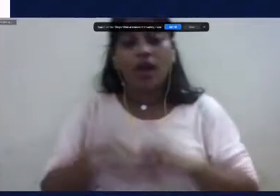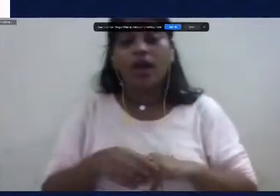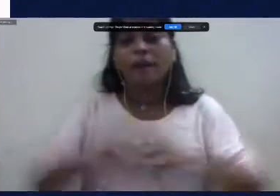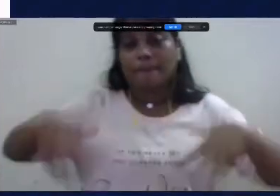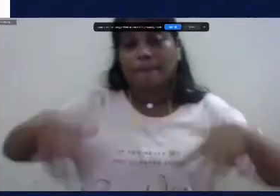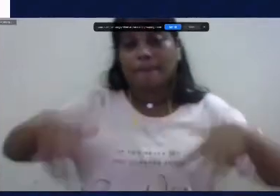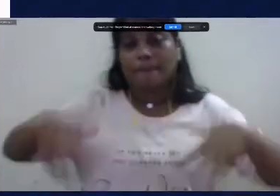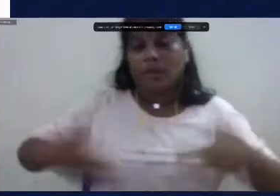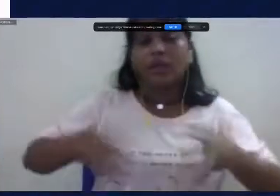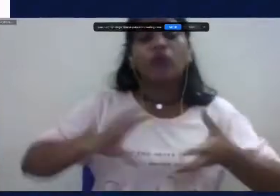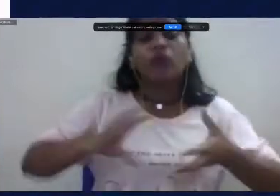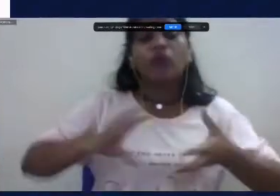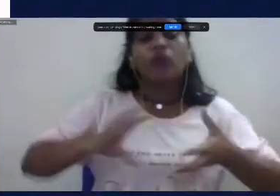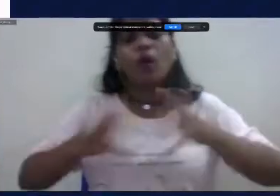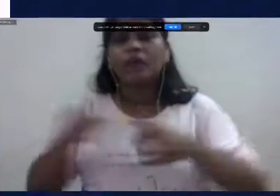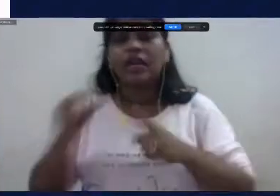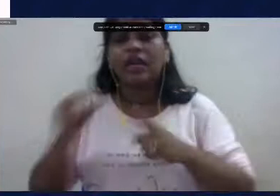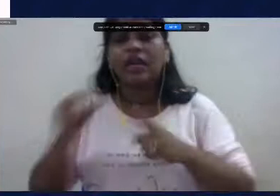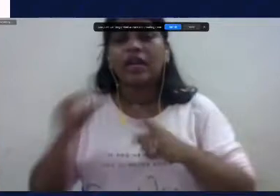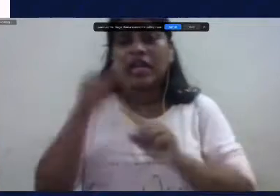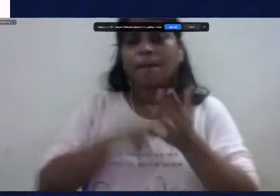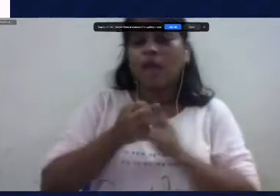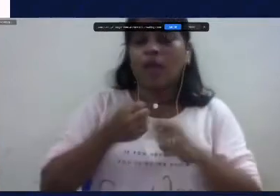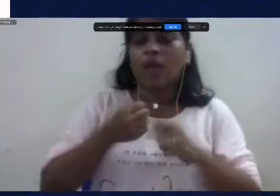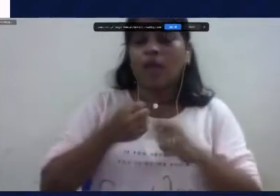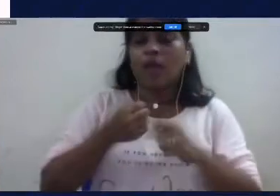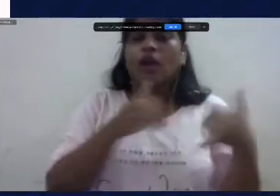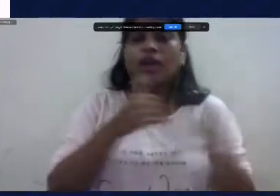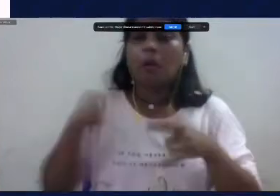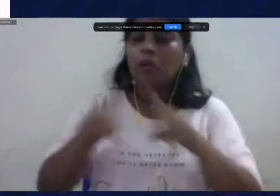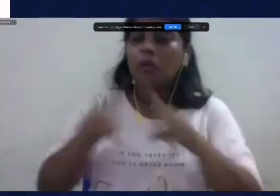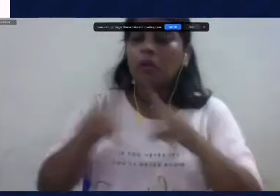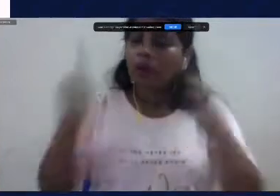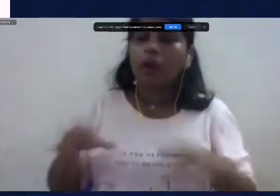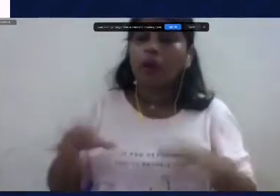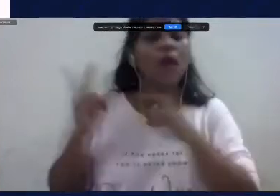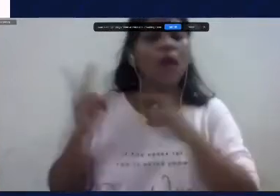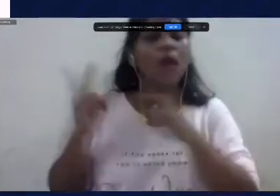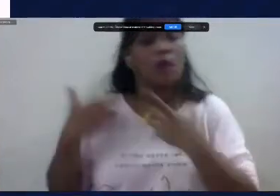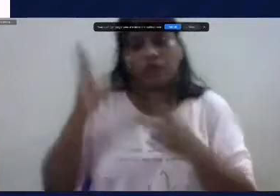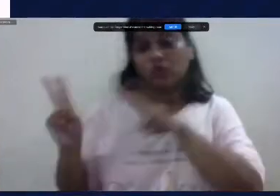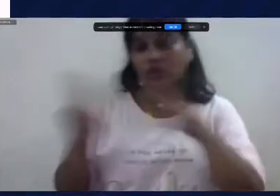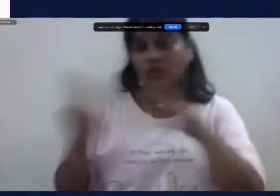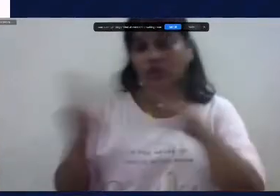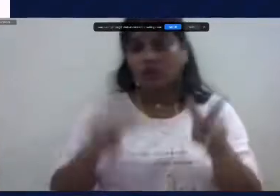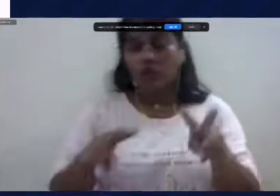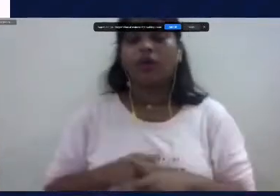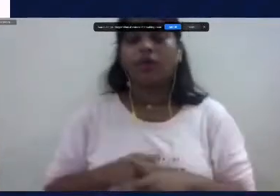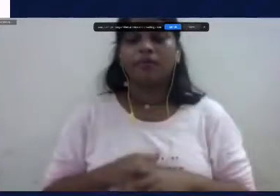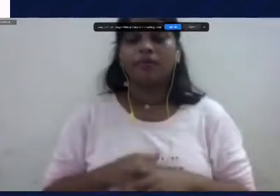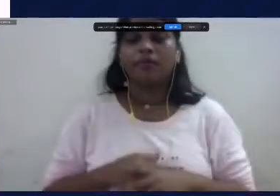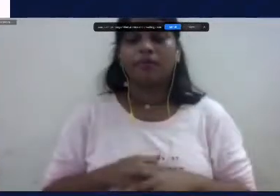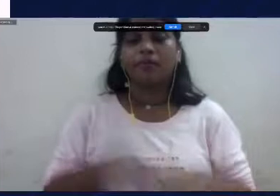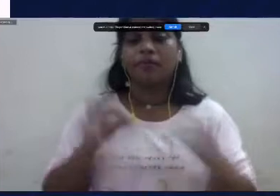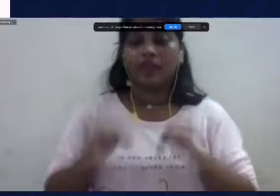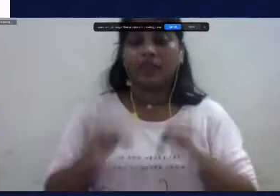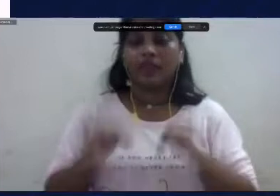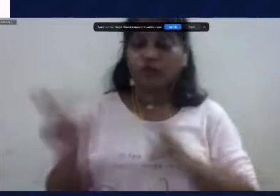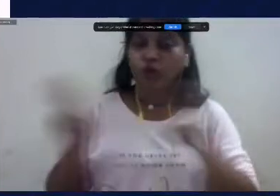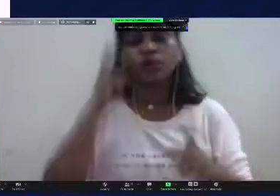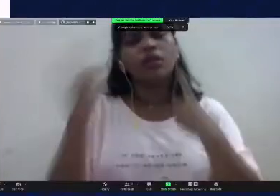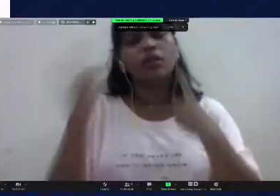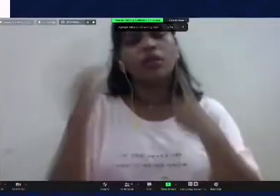was operating a ping pong game on a computer. I don't know if you guys saw that. So, using